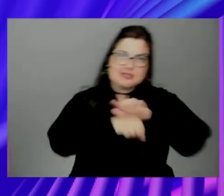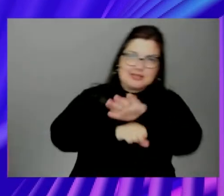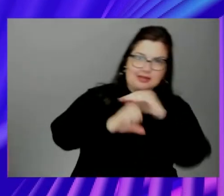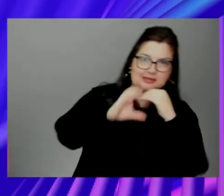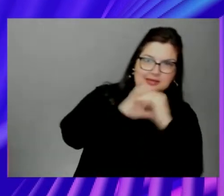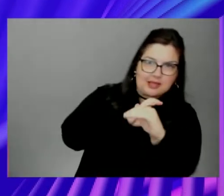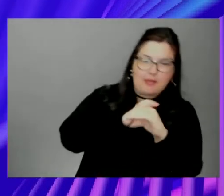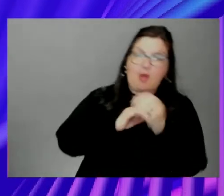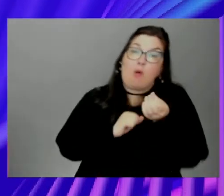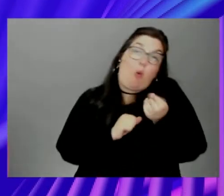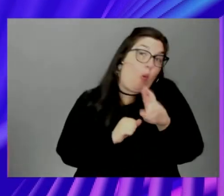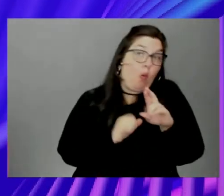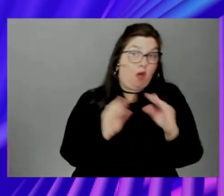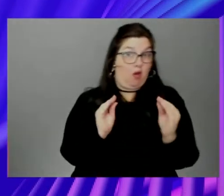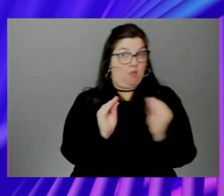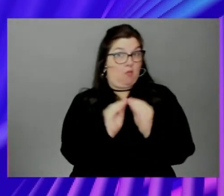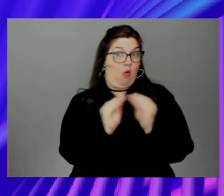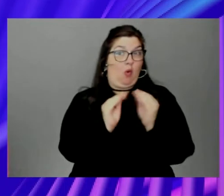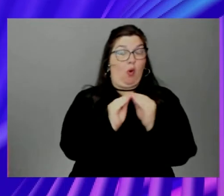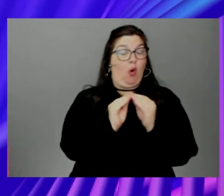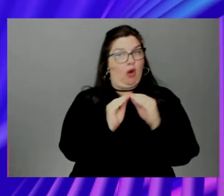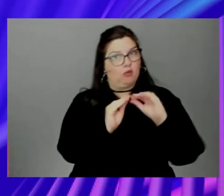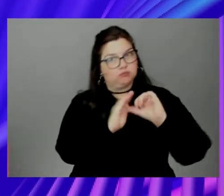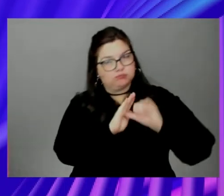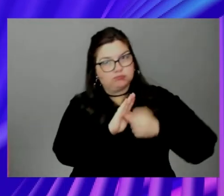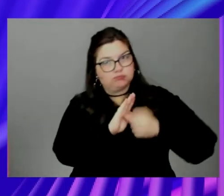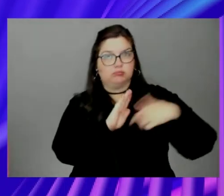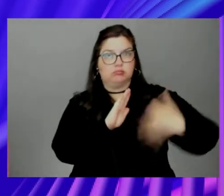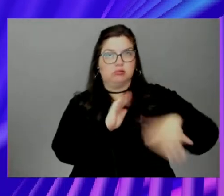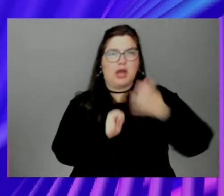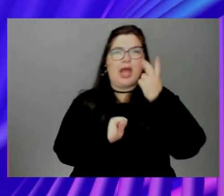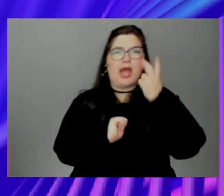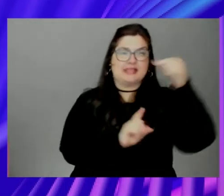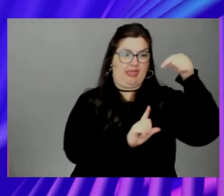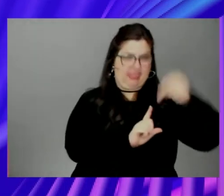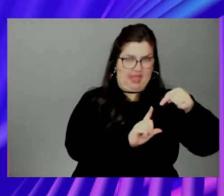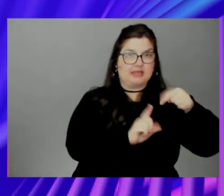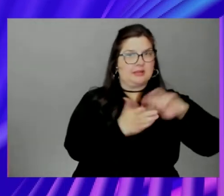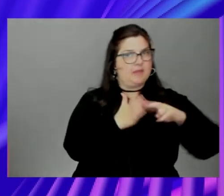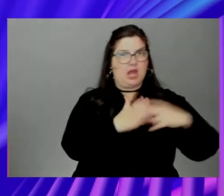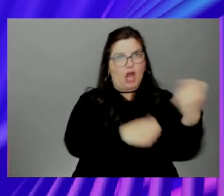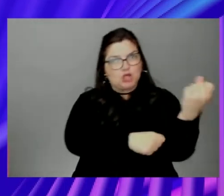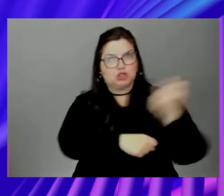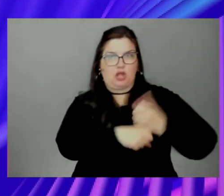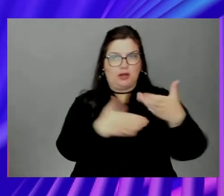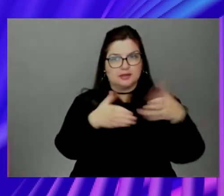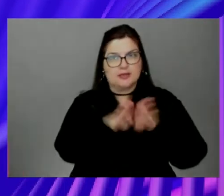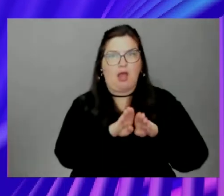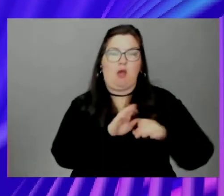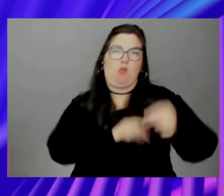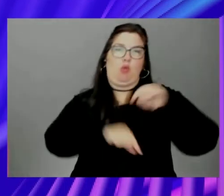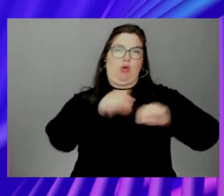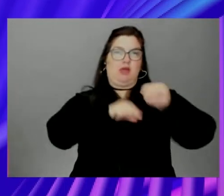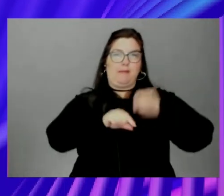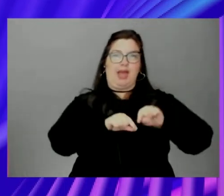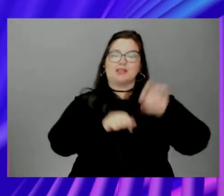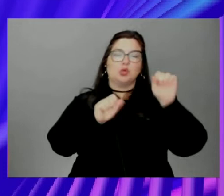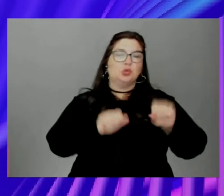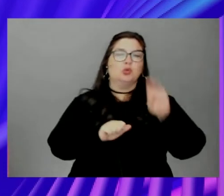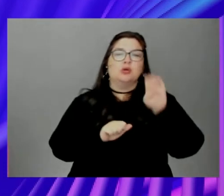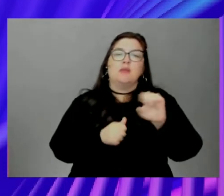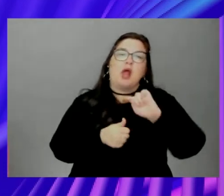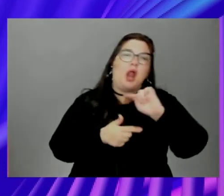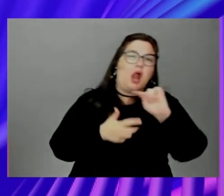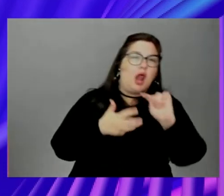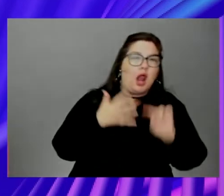even more intensive and say, hey, if I see this condition, shut it down, roll it back. You can do any number of tasks once you have